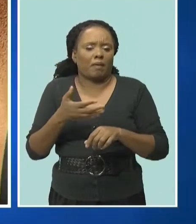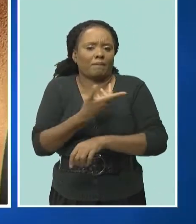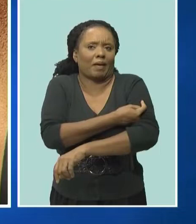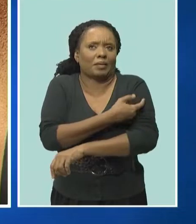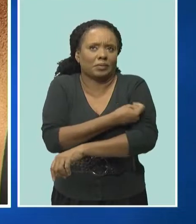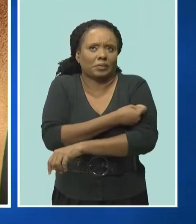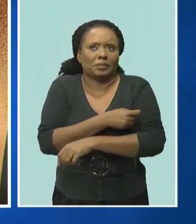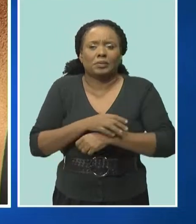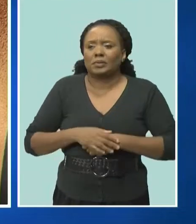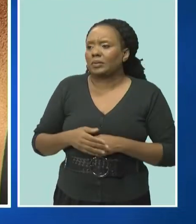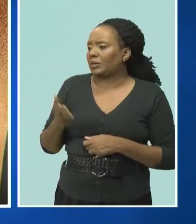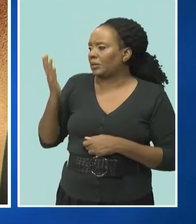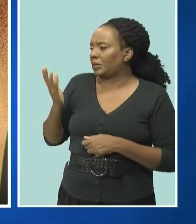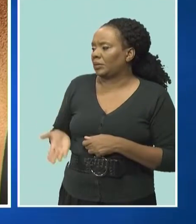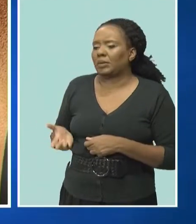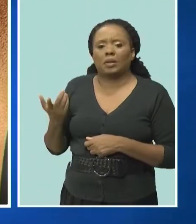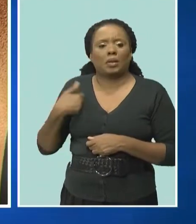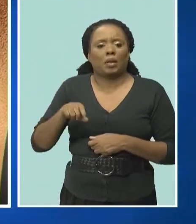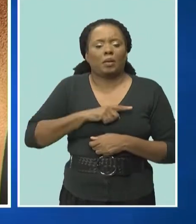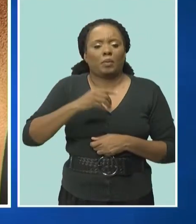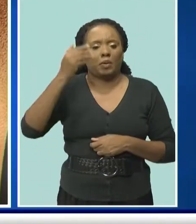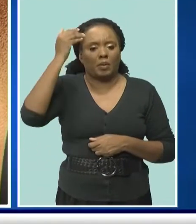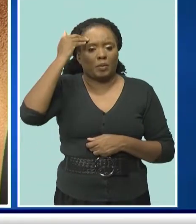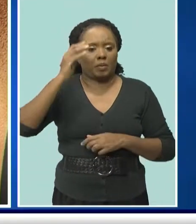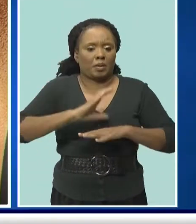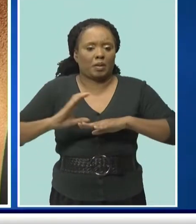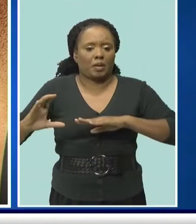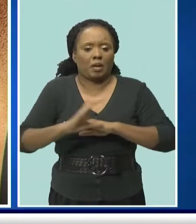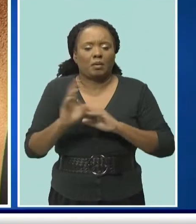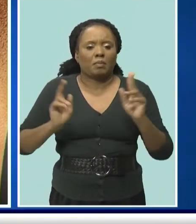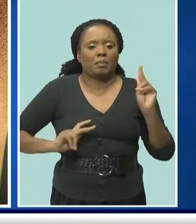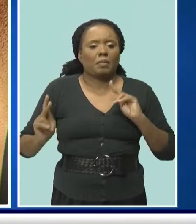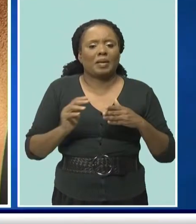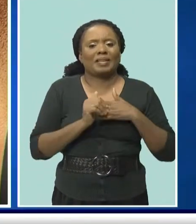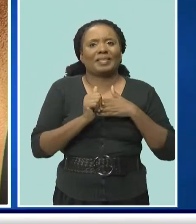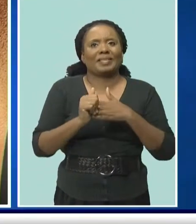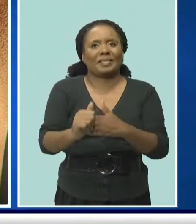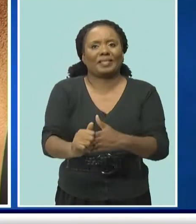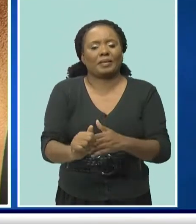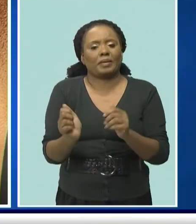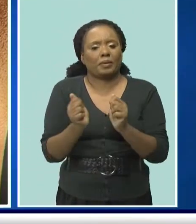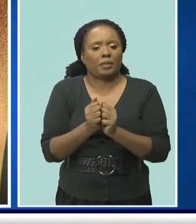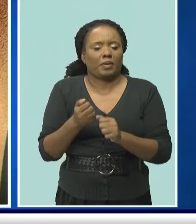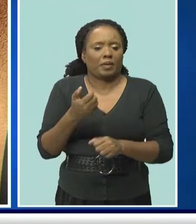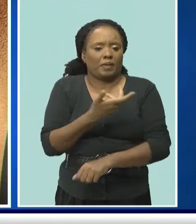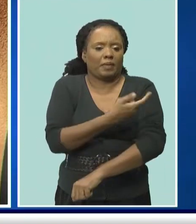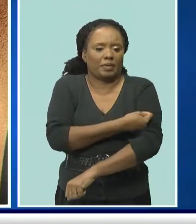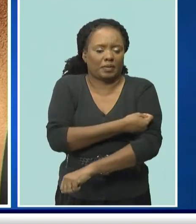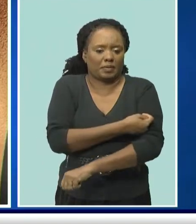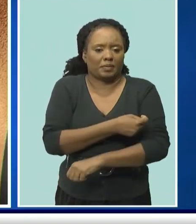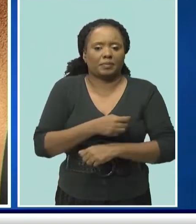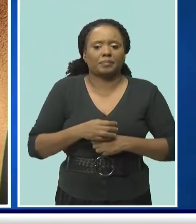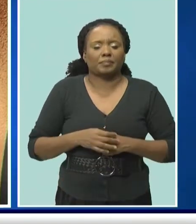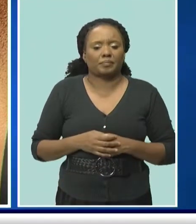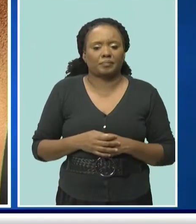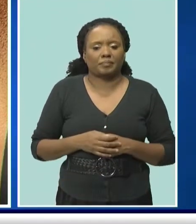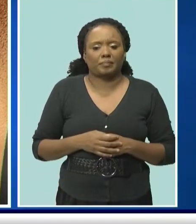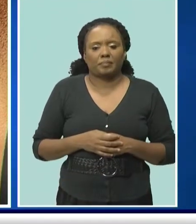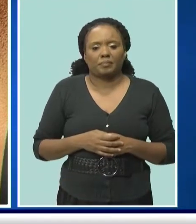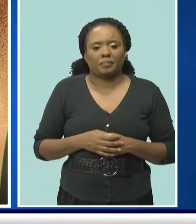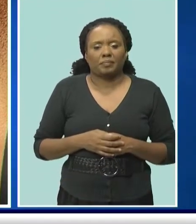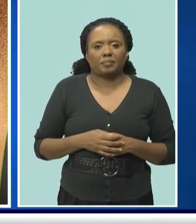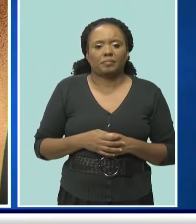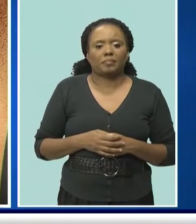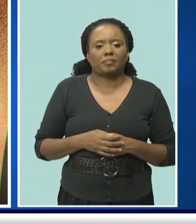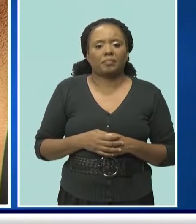Traditionally, as we've said before, the Caribbean has been a leader in vaccine coverage. Now, as we move forward in, I